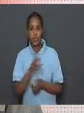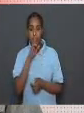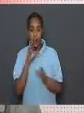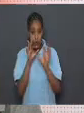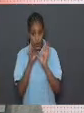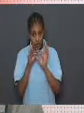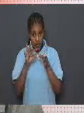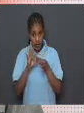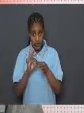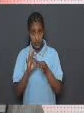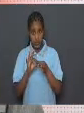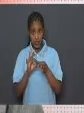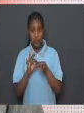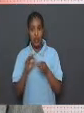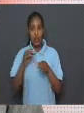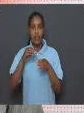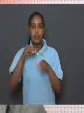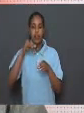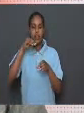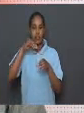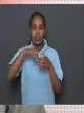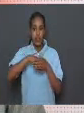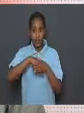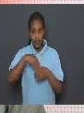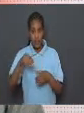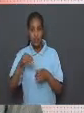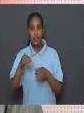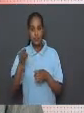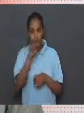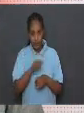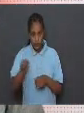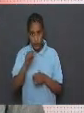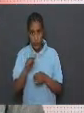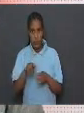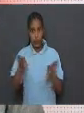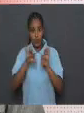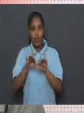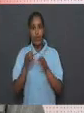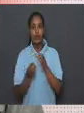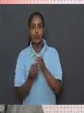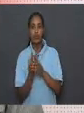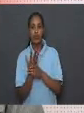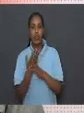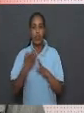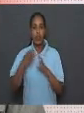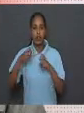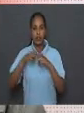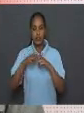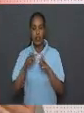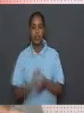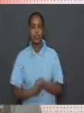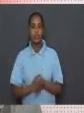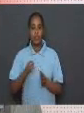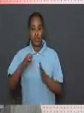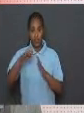connected to an external circuit that provides a source of electricity.